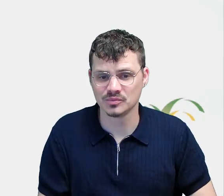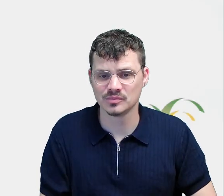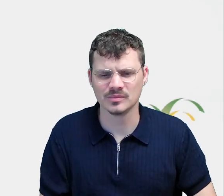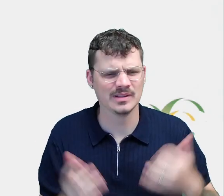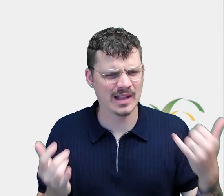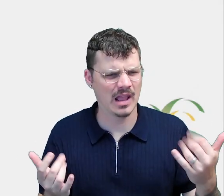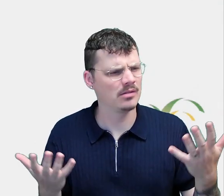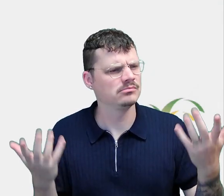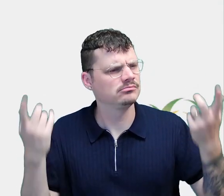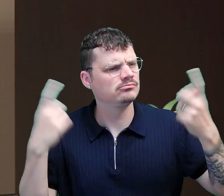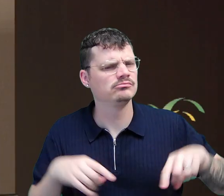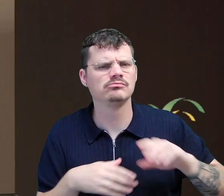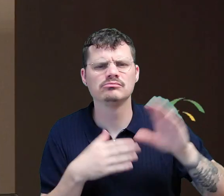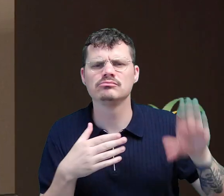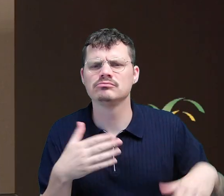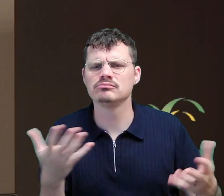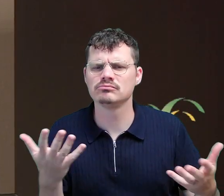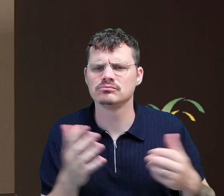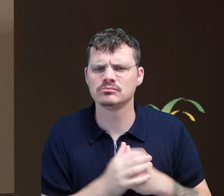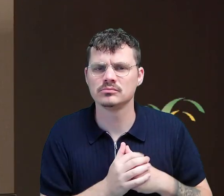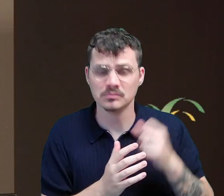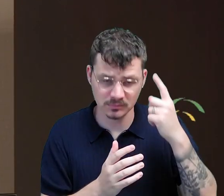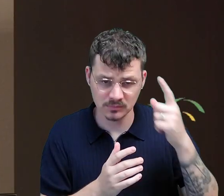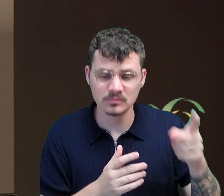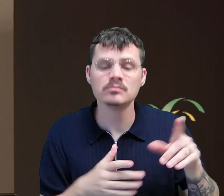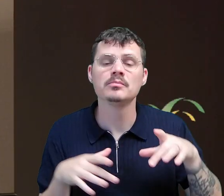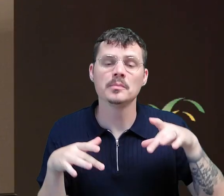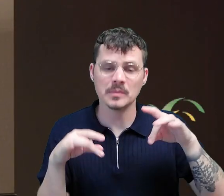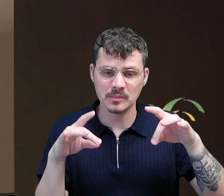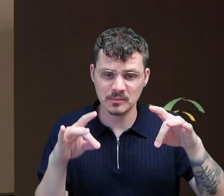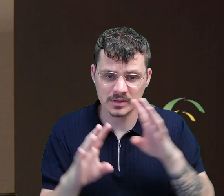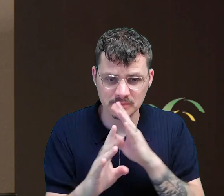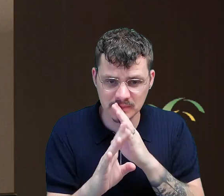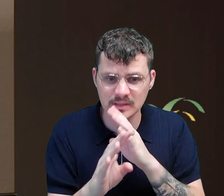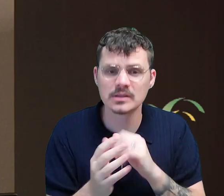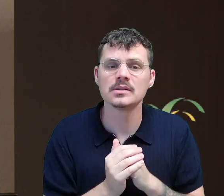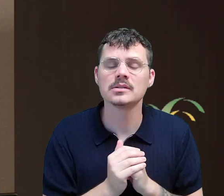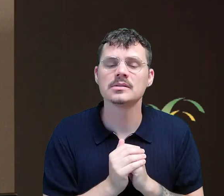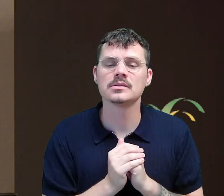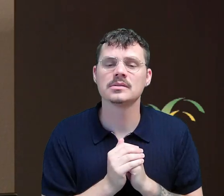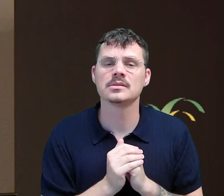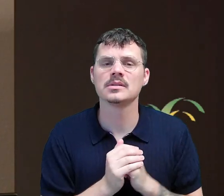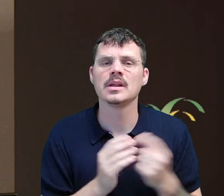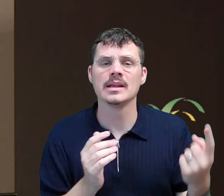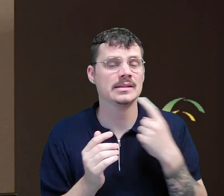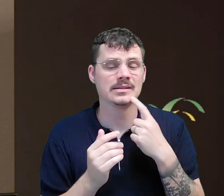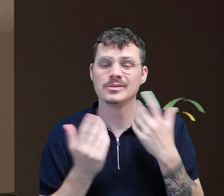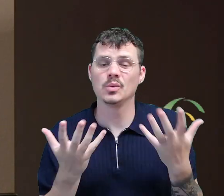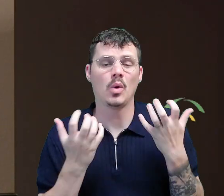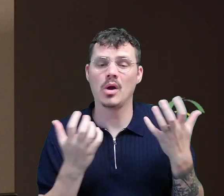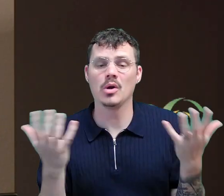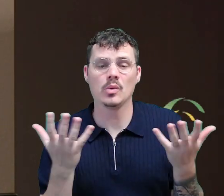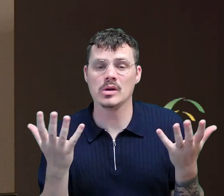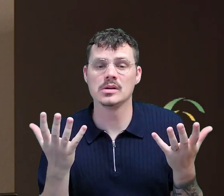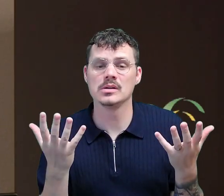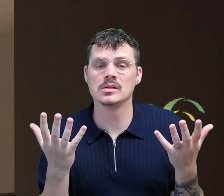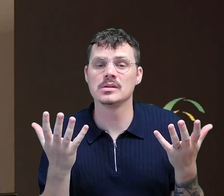What's his prognosis? Well, once he did start to speak, he said he wanted to